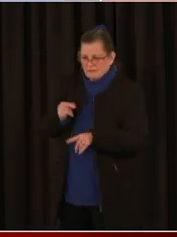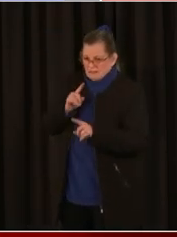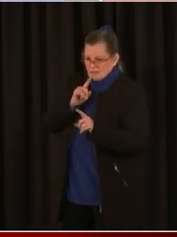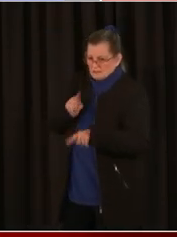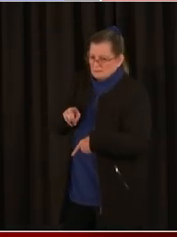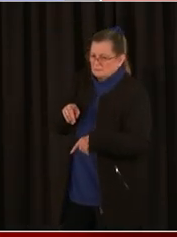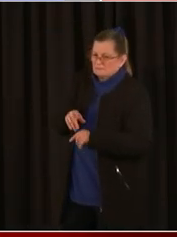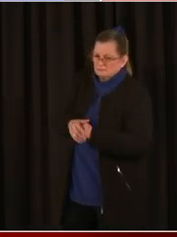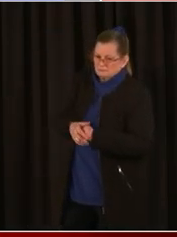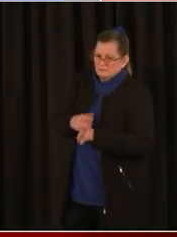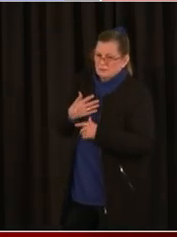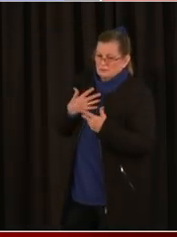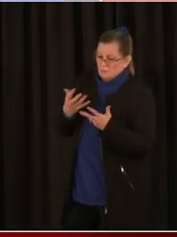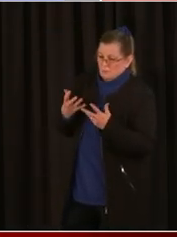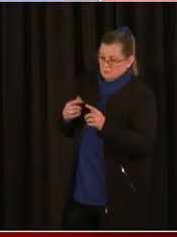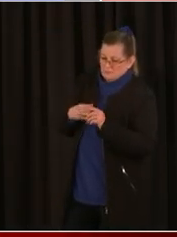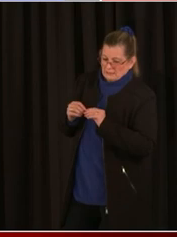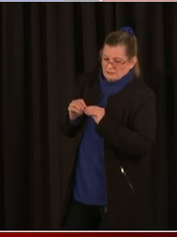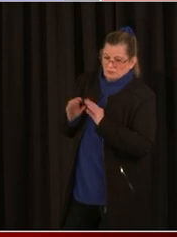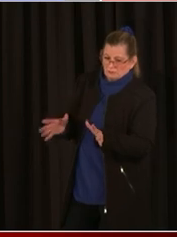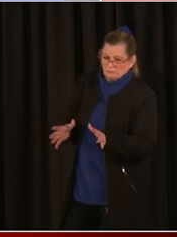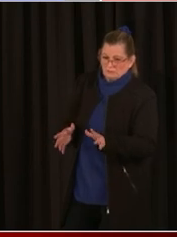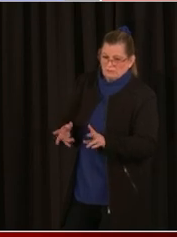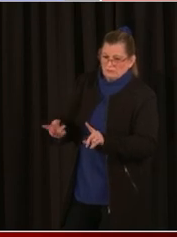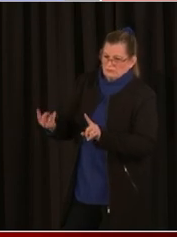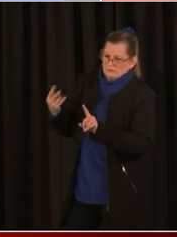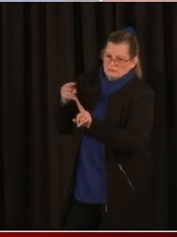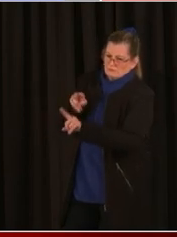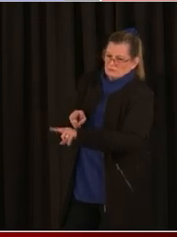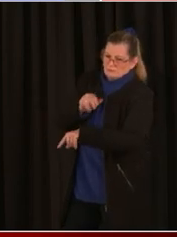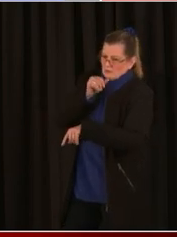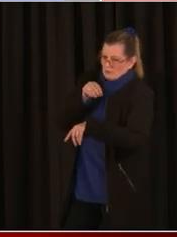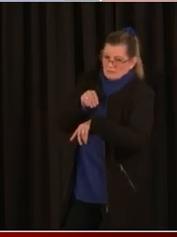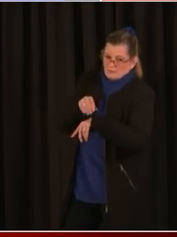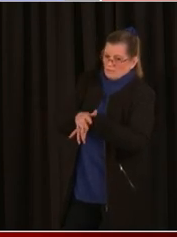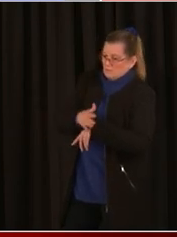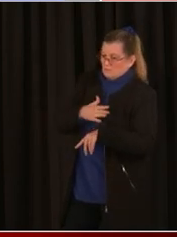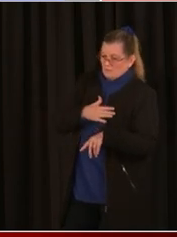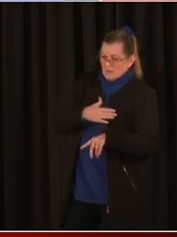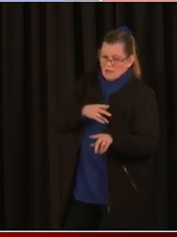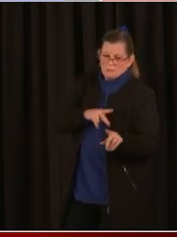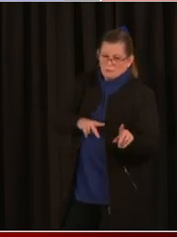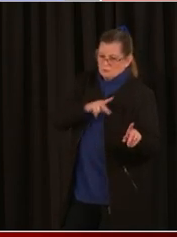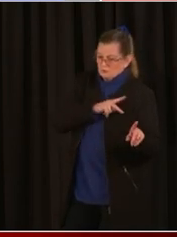First, let me be clear. My perspective on this is not influenced by my own personal experience, and I have found ways